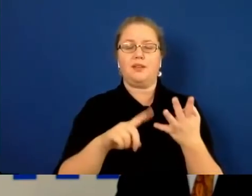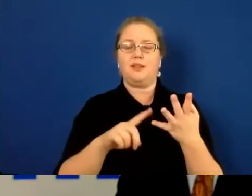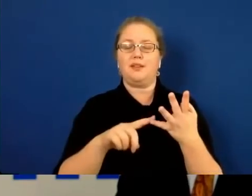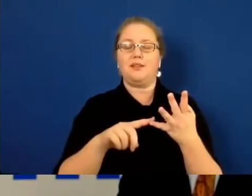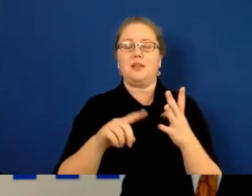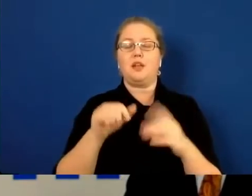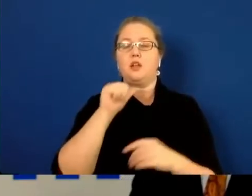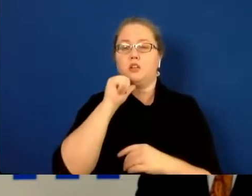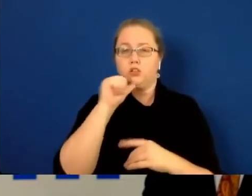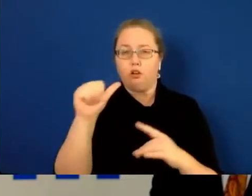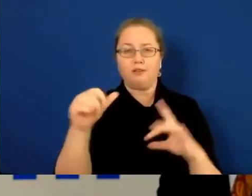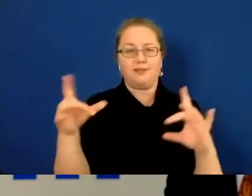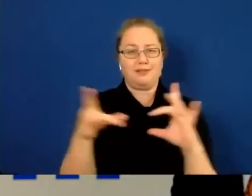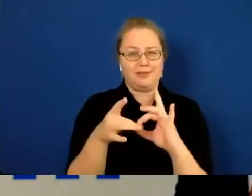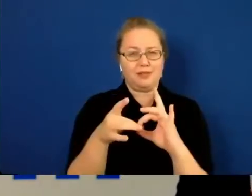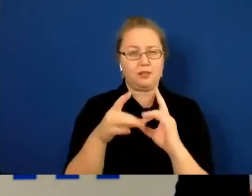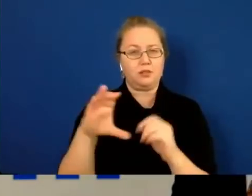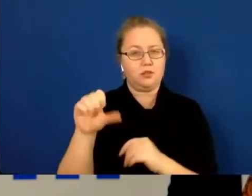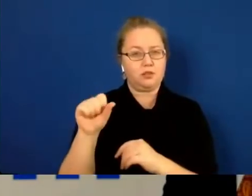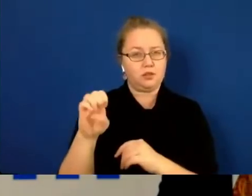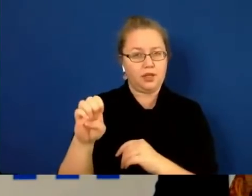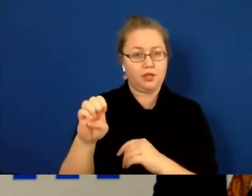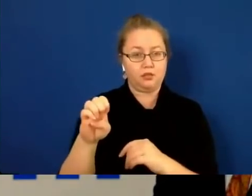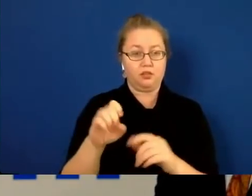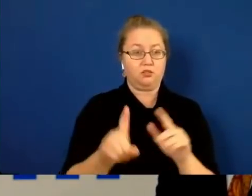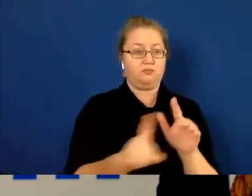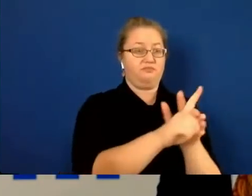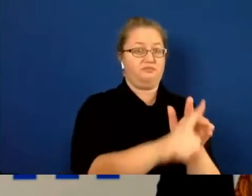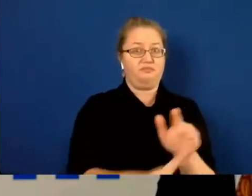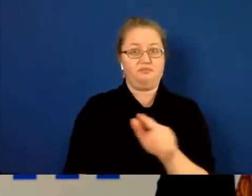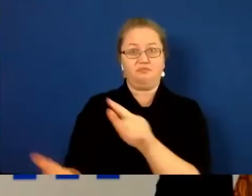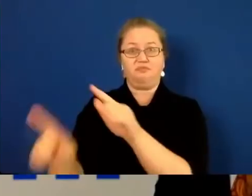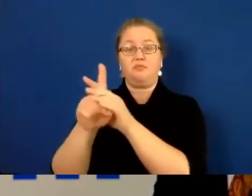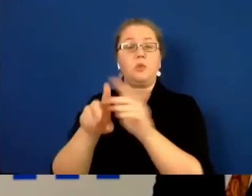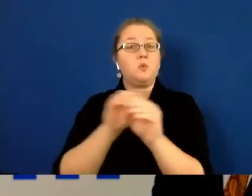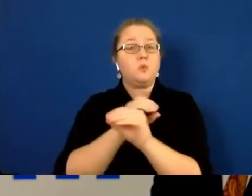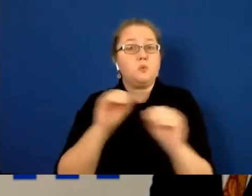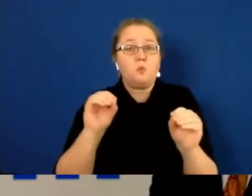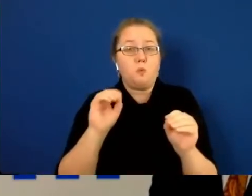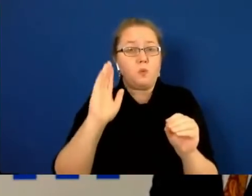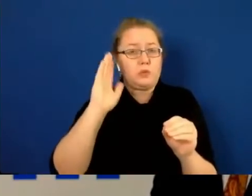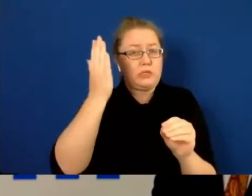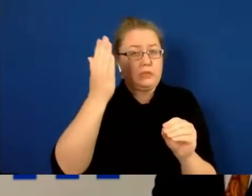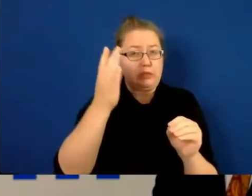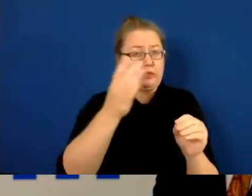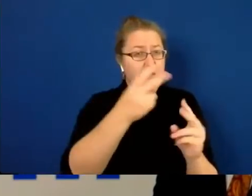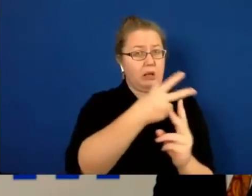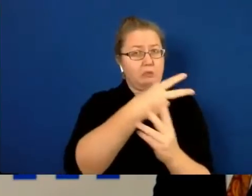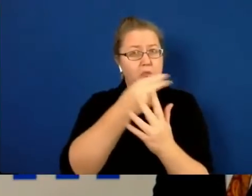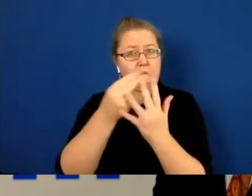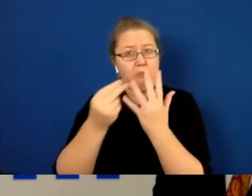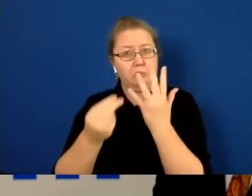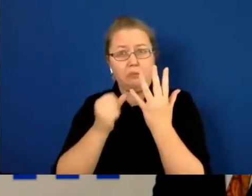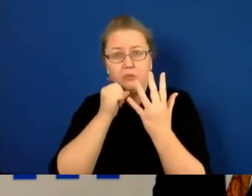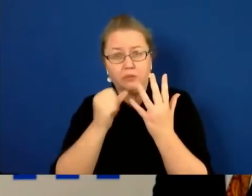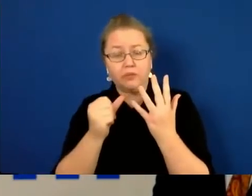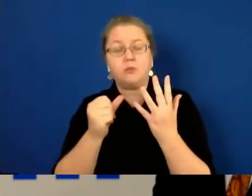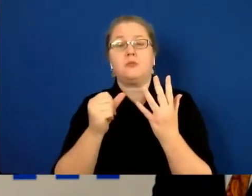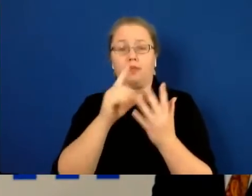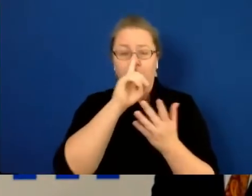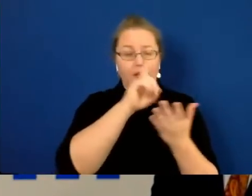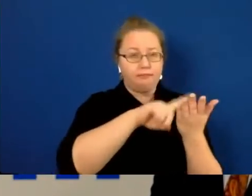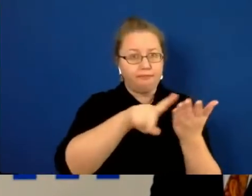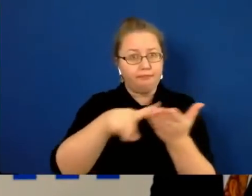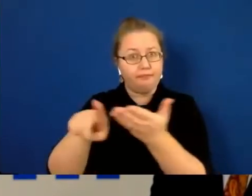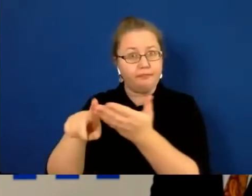of acute cases or active cases per 100,000 people over a week again, or an